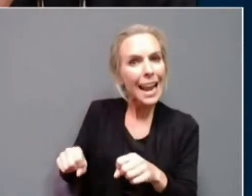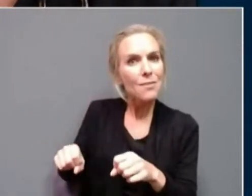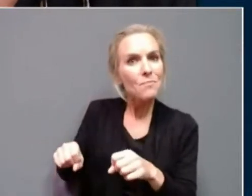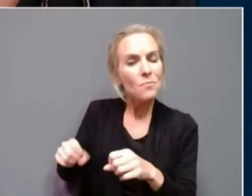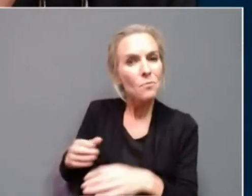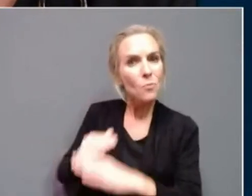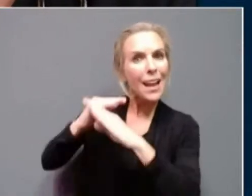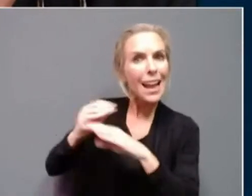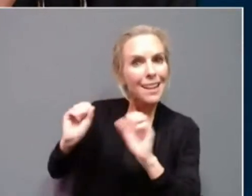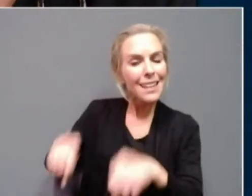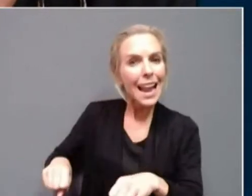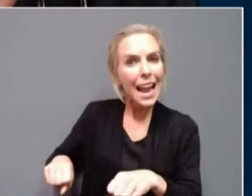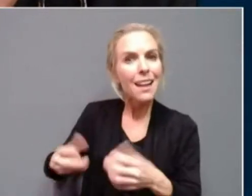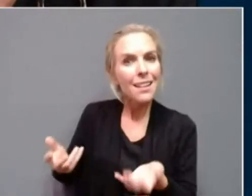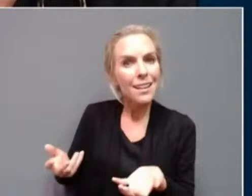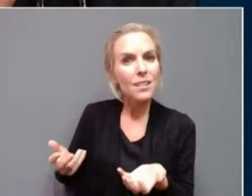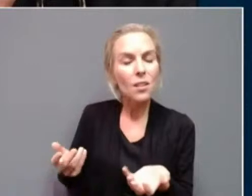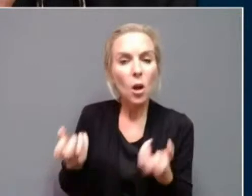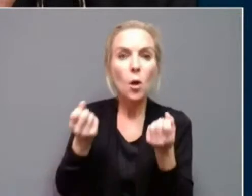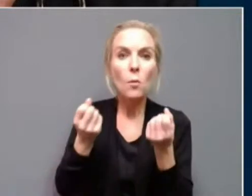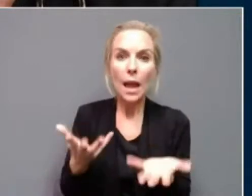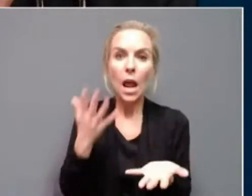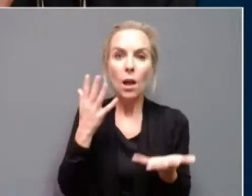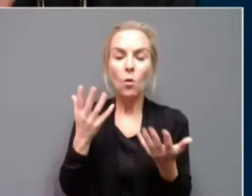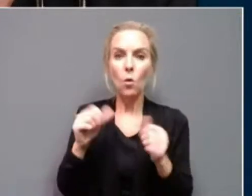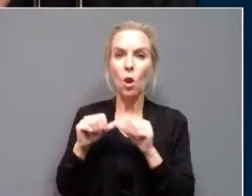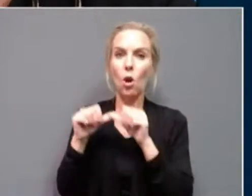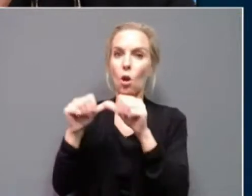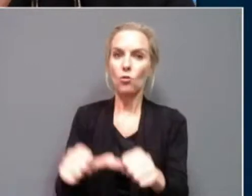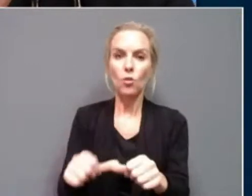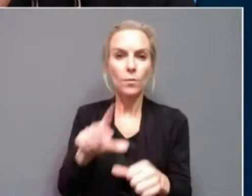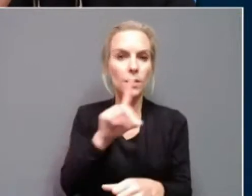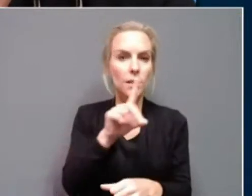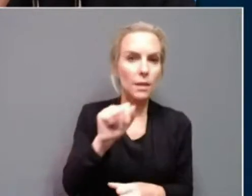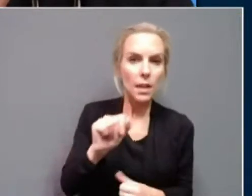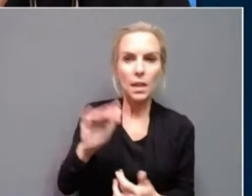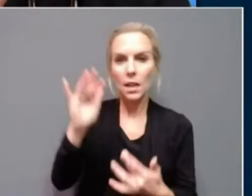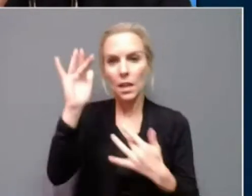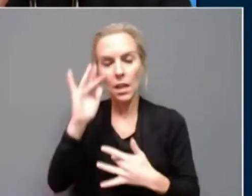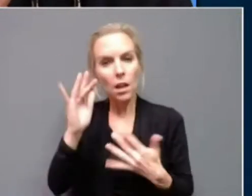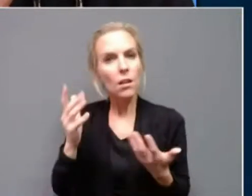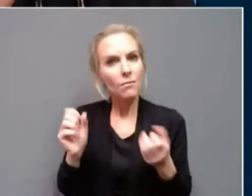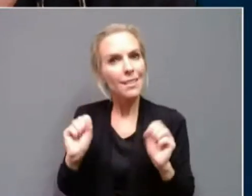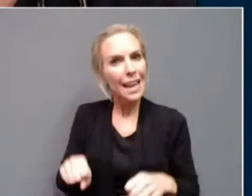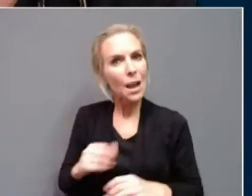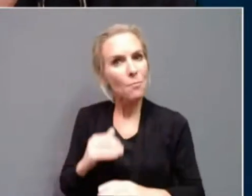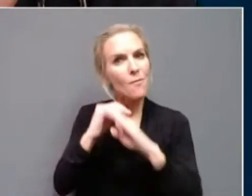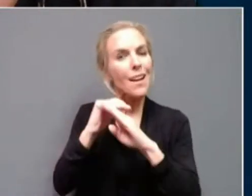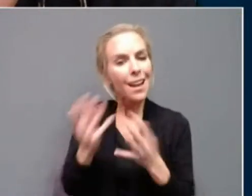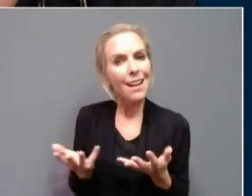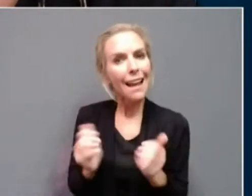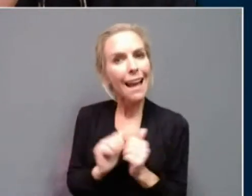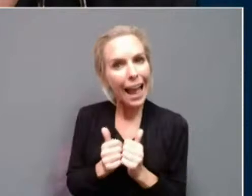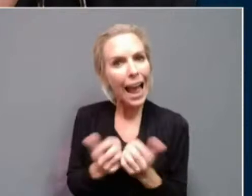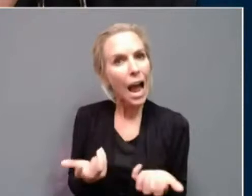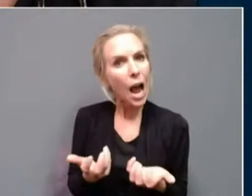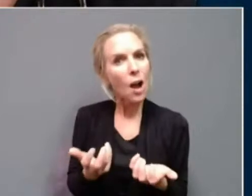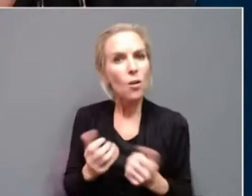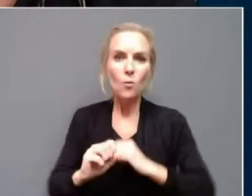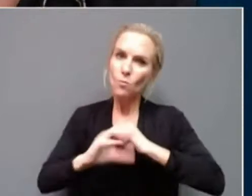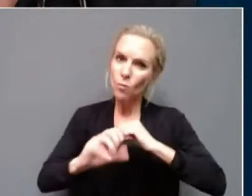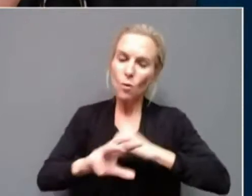long-term illness and disability that we're seeing that's very preventable. And the best things that we can really promote that are going to make that change